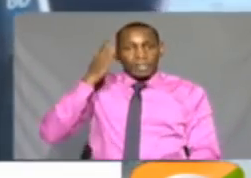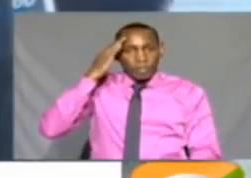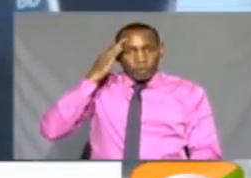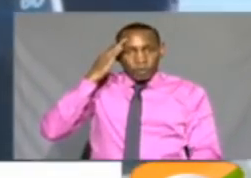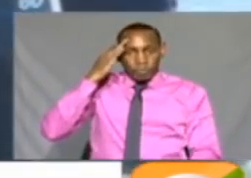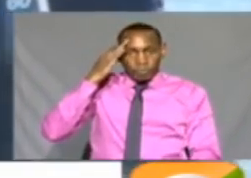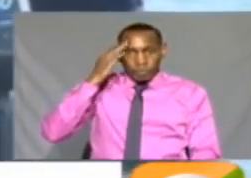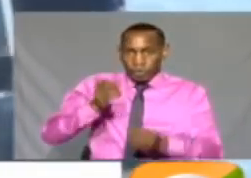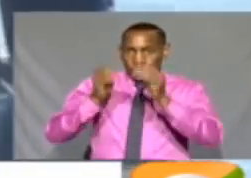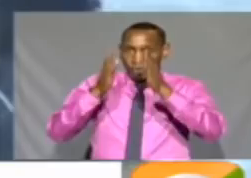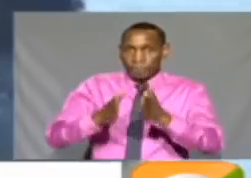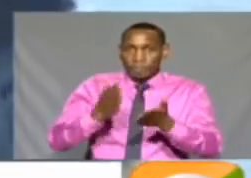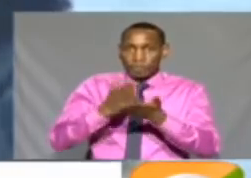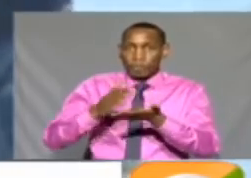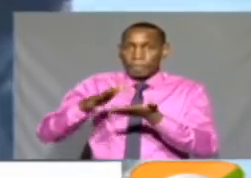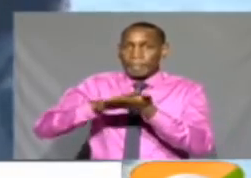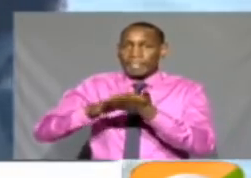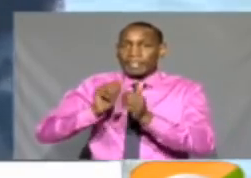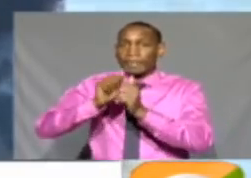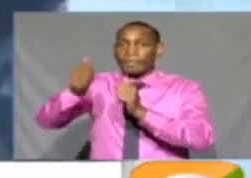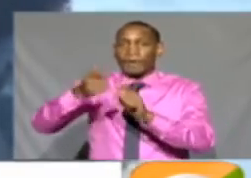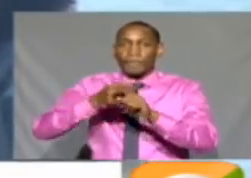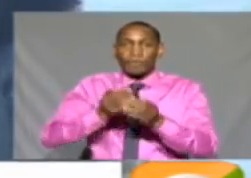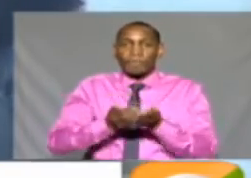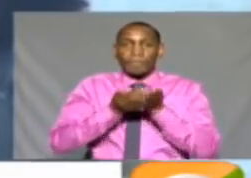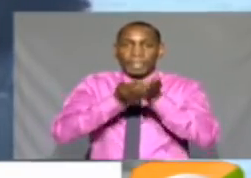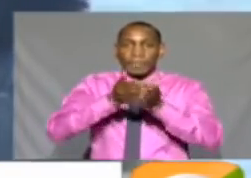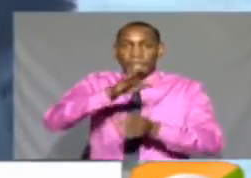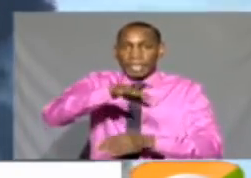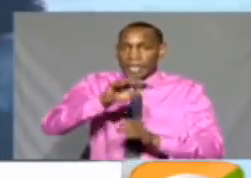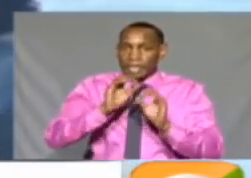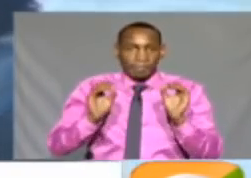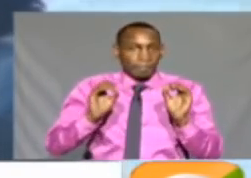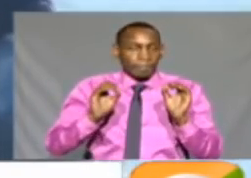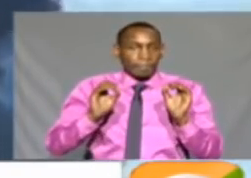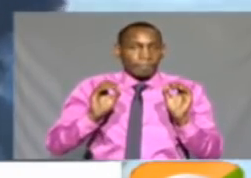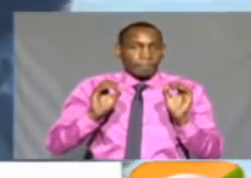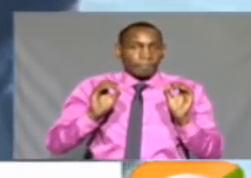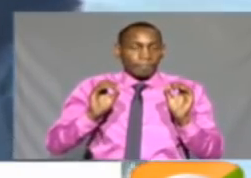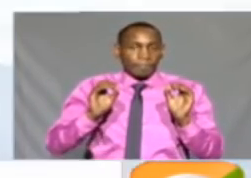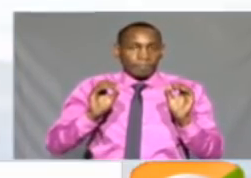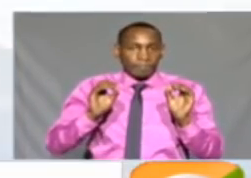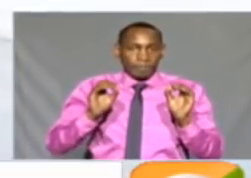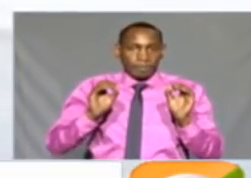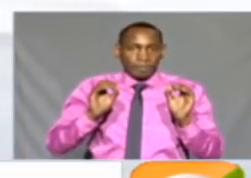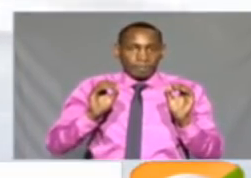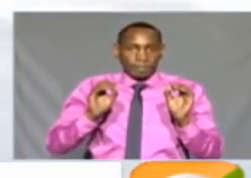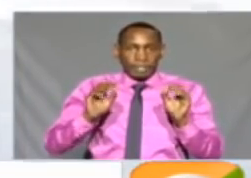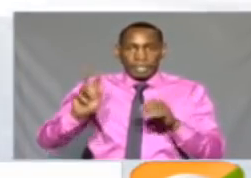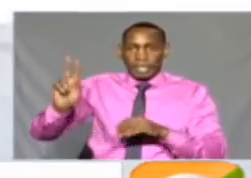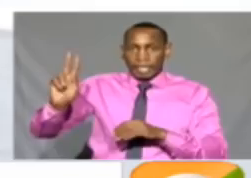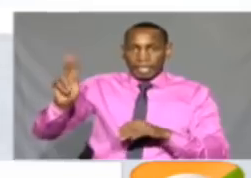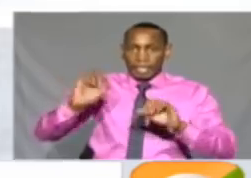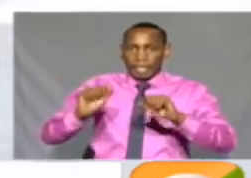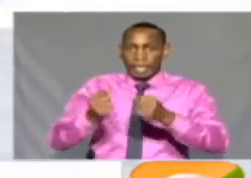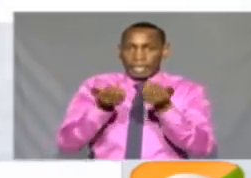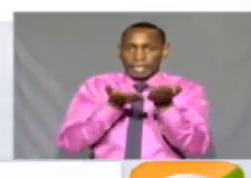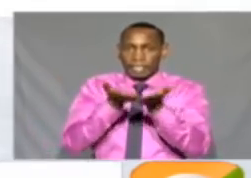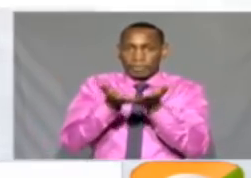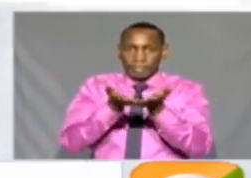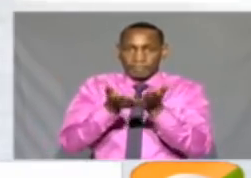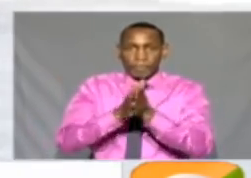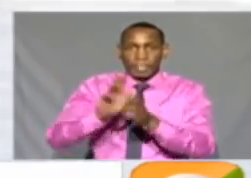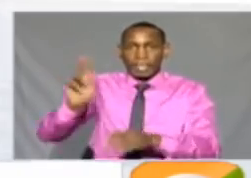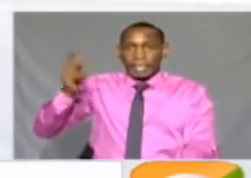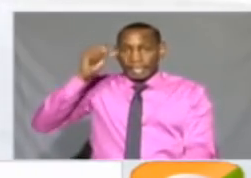based not too far from the Likoni Channel. I think the Kenyan rescue services, the Kenyan